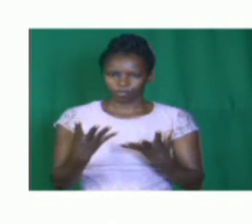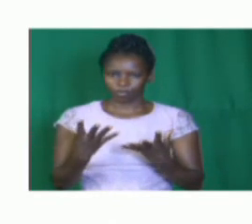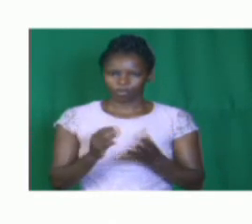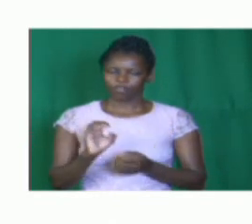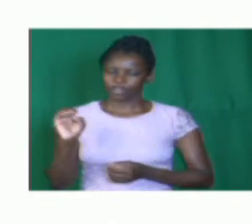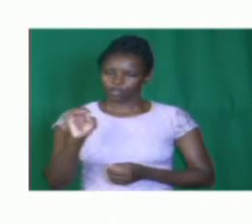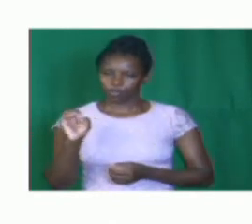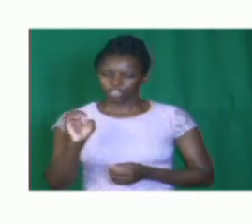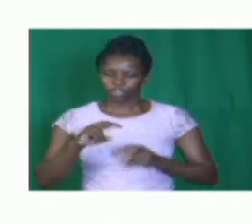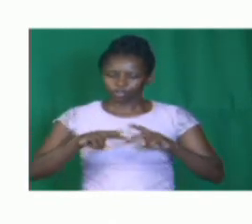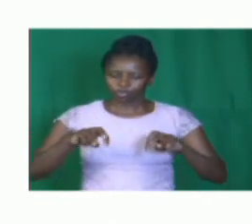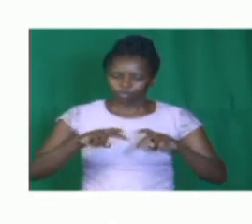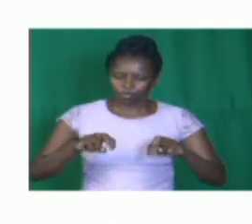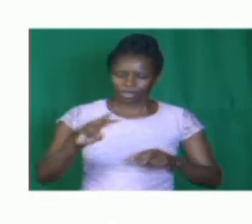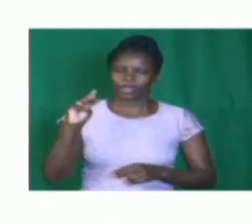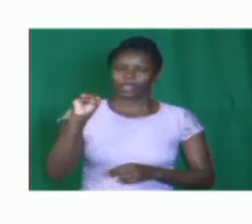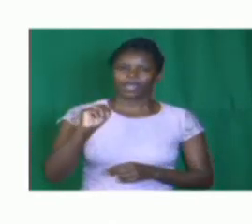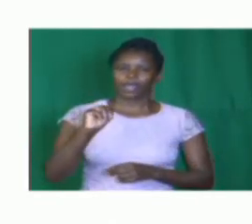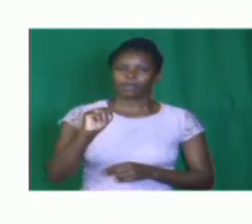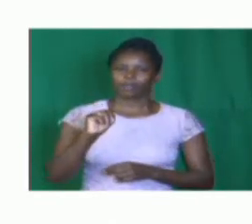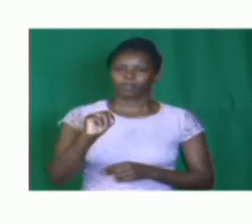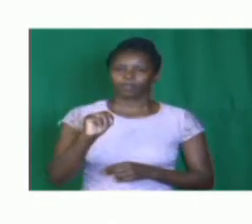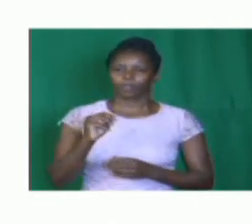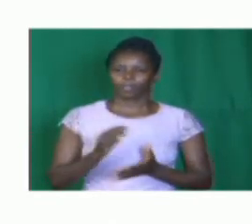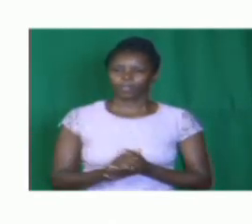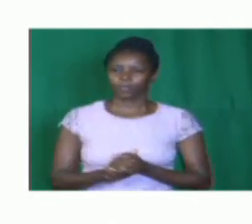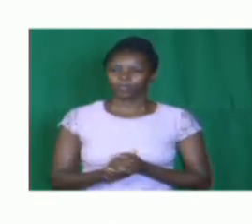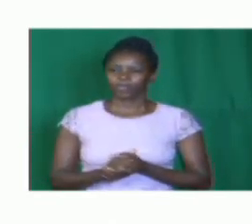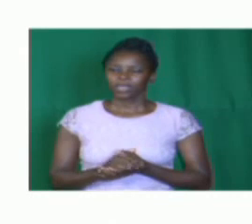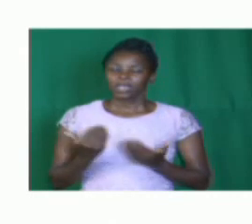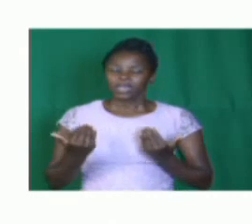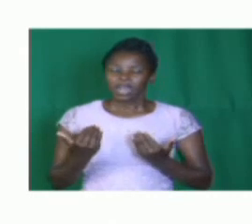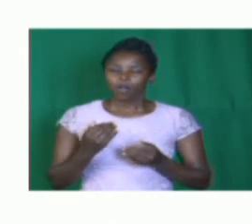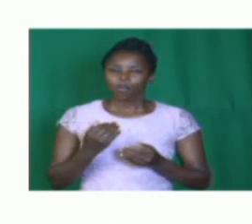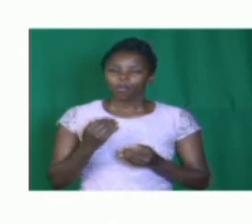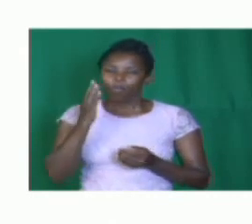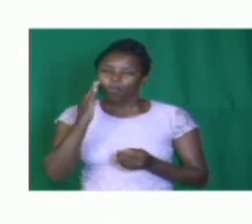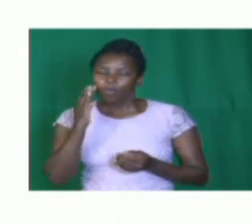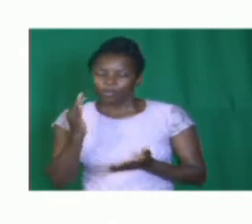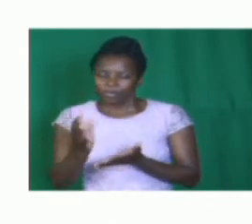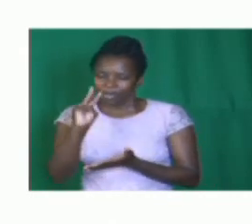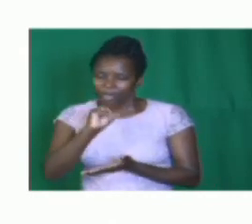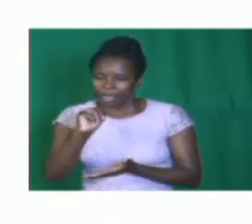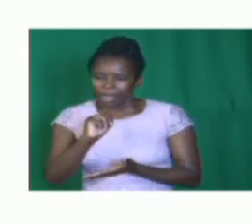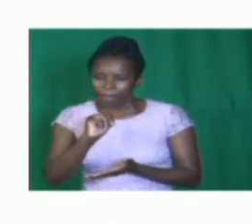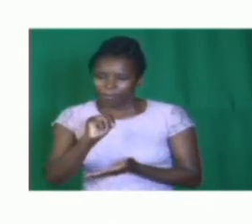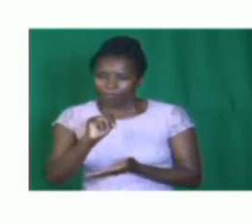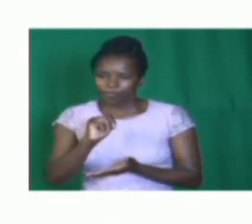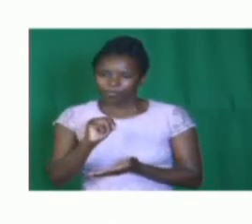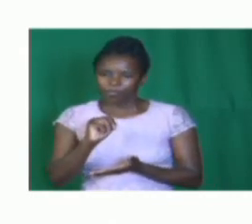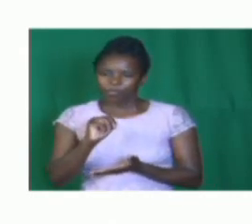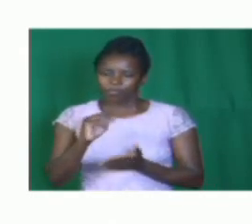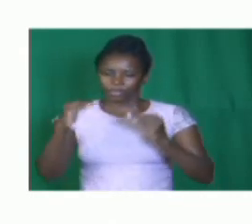for finding m, and when we substitute, we end up getting m is equal